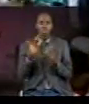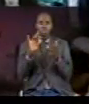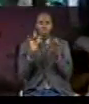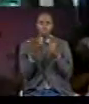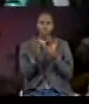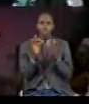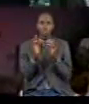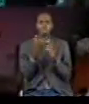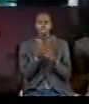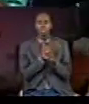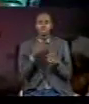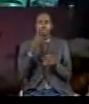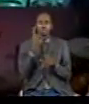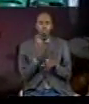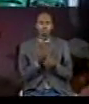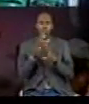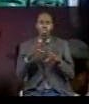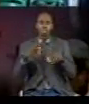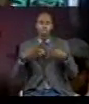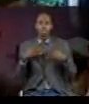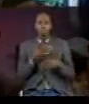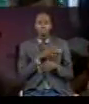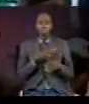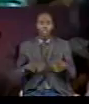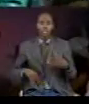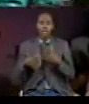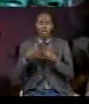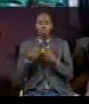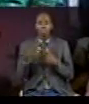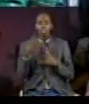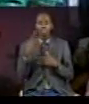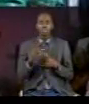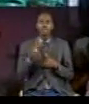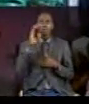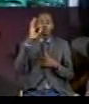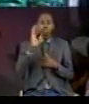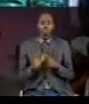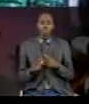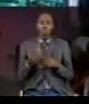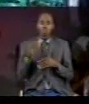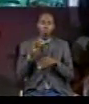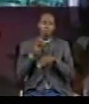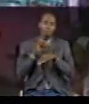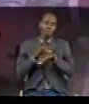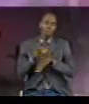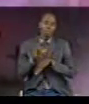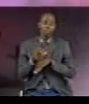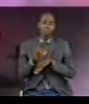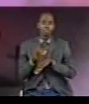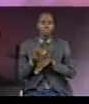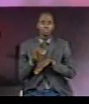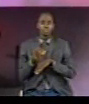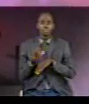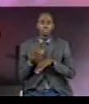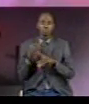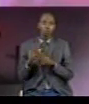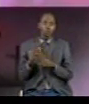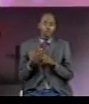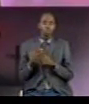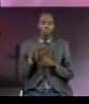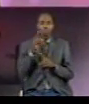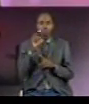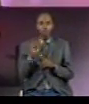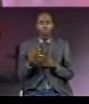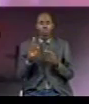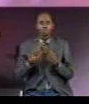Christ after the pastor's message this evening, you have to visit the link that is